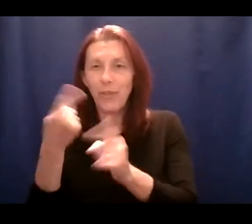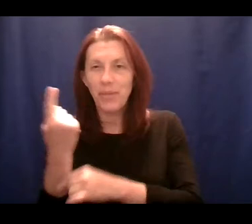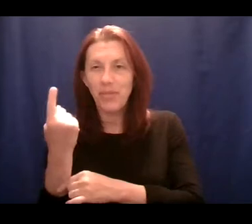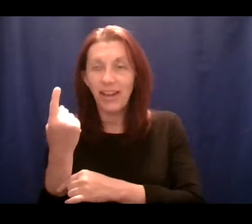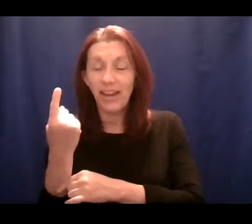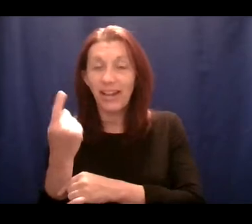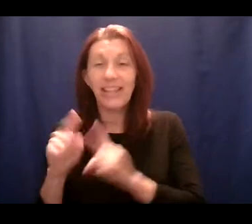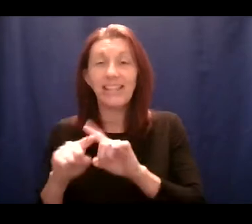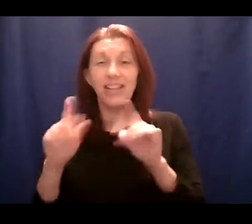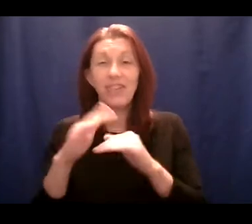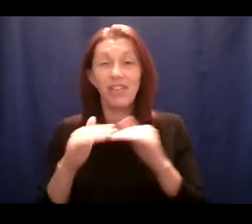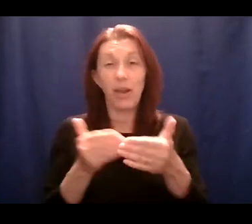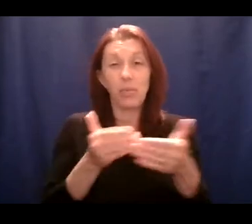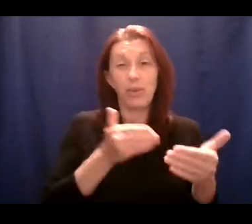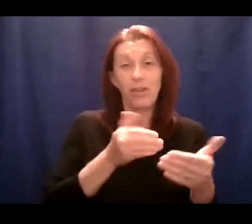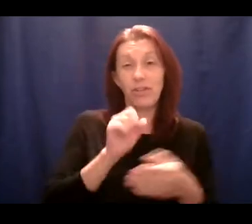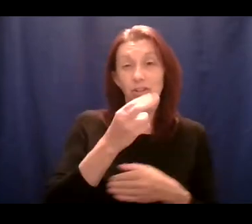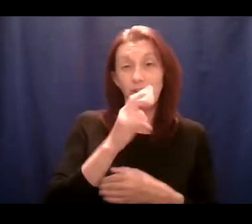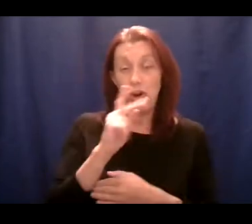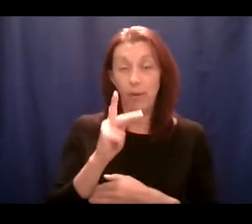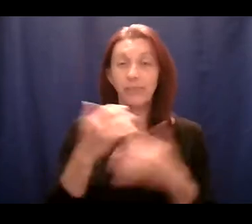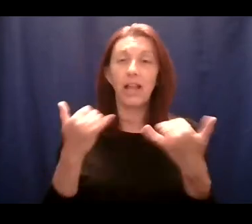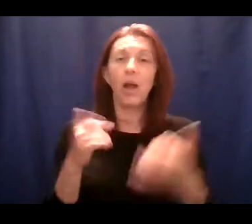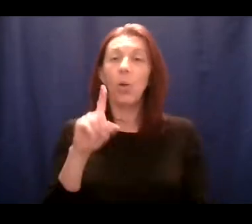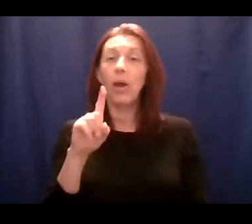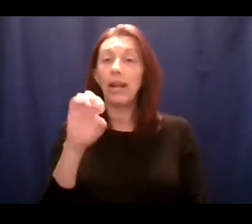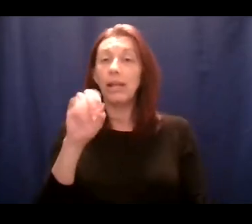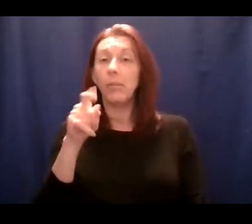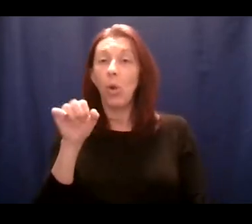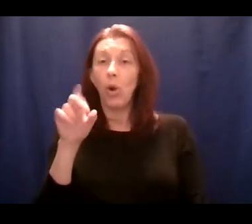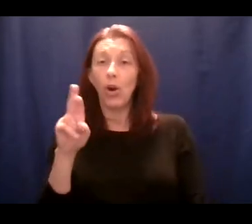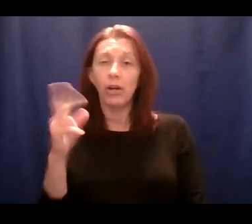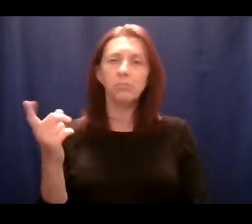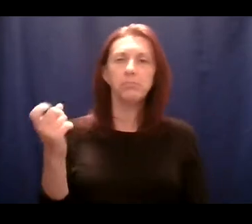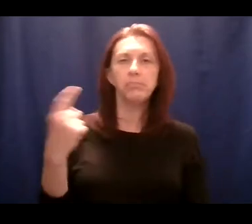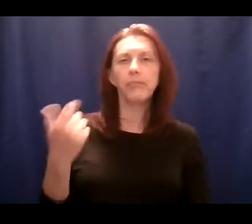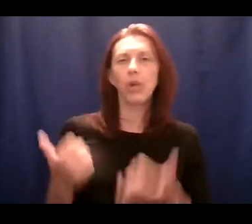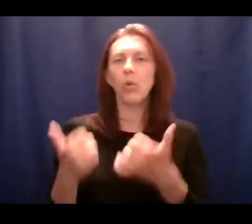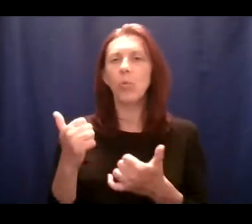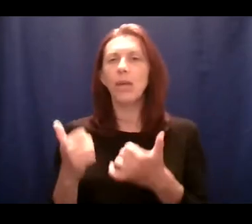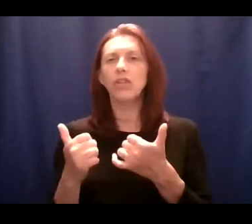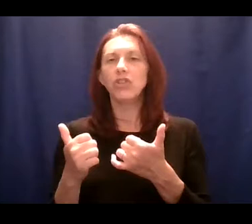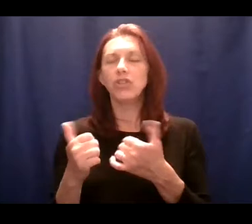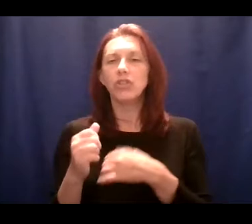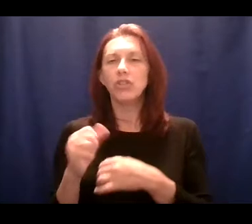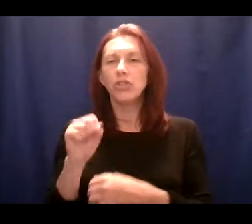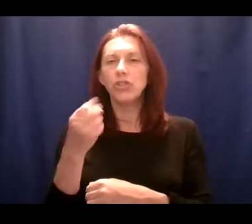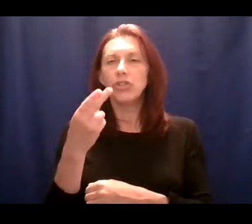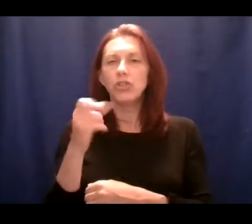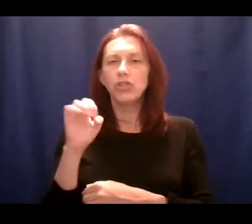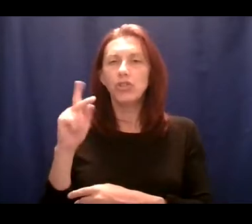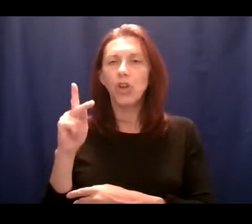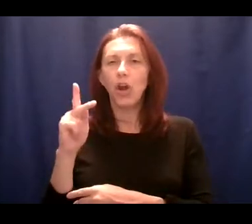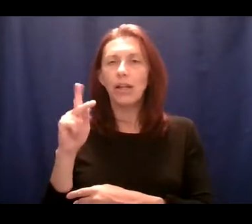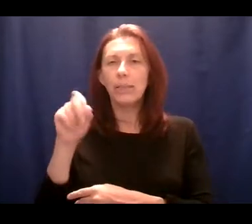from one of our explorers is which species of shark has the most amount of teeth and why does it need more than